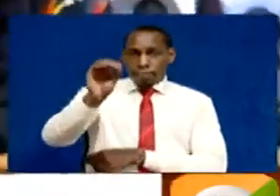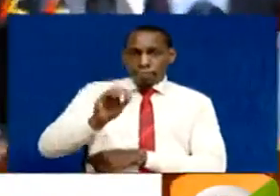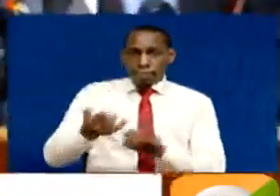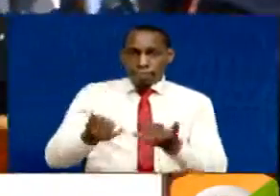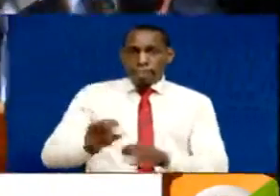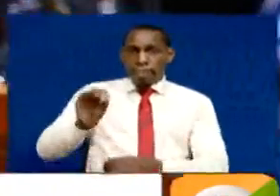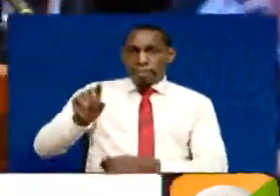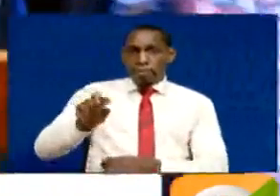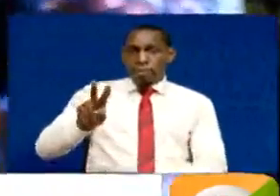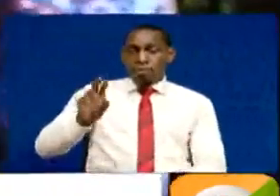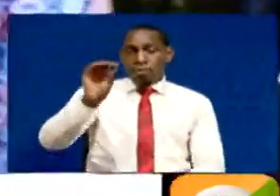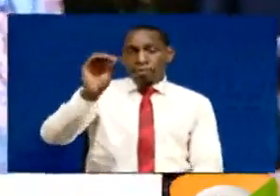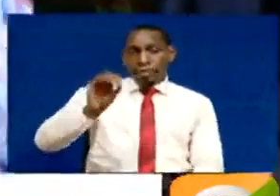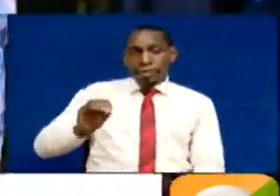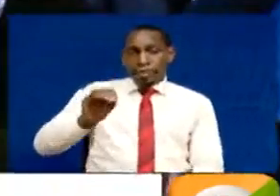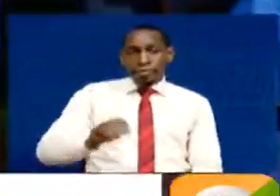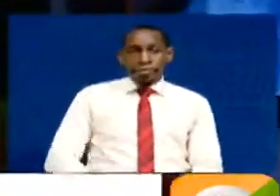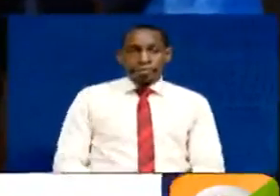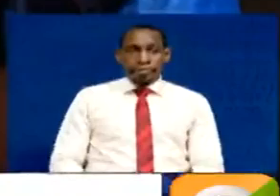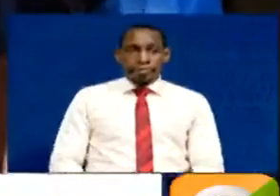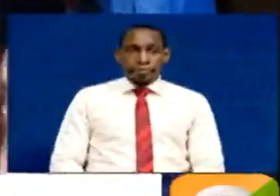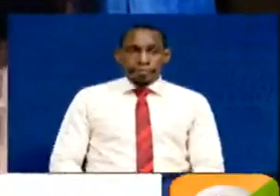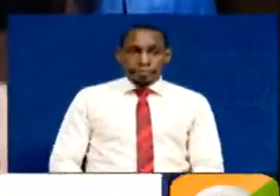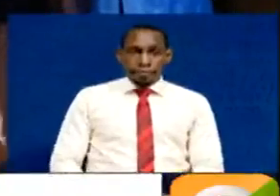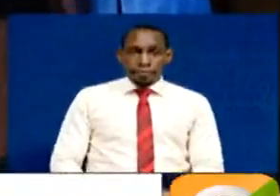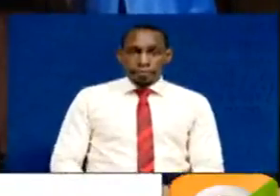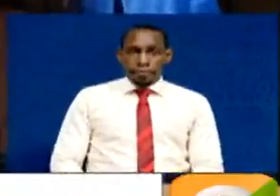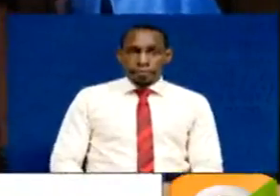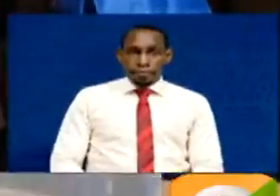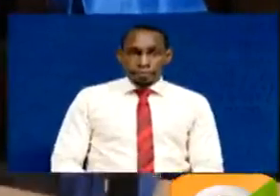at 0.2%. Lillian Muli, Citizen TV.